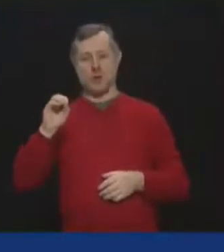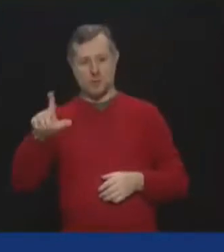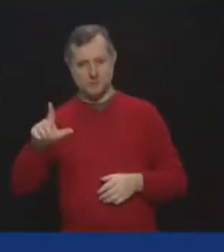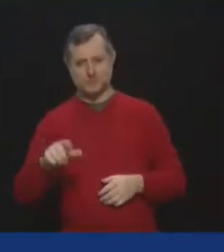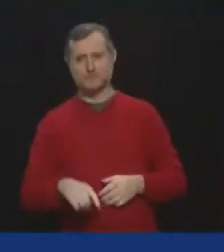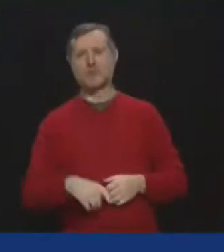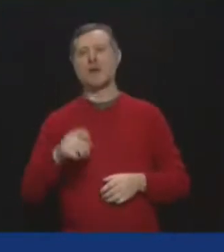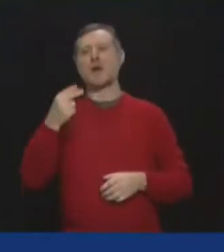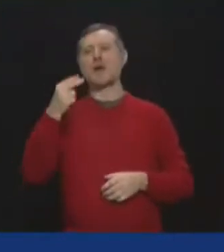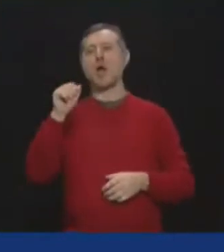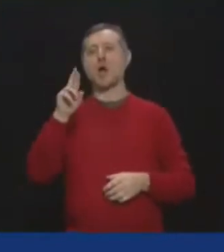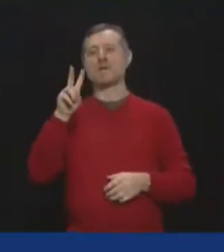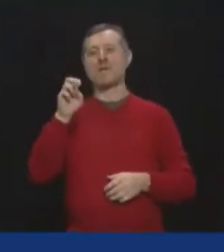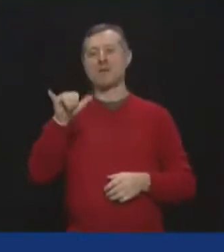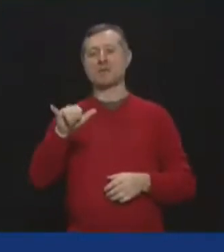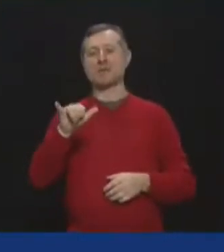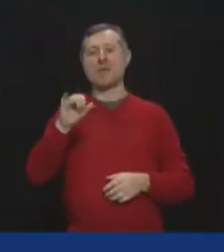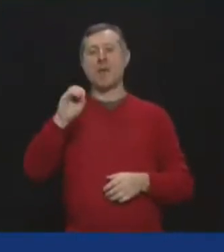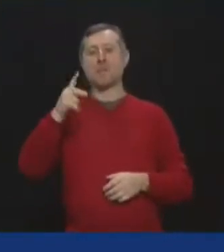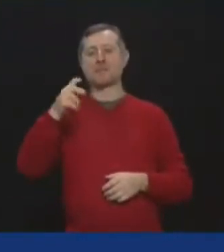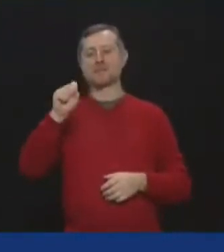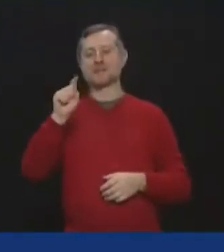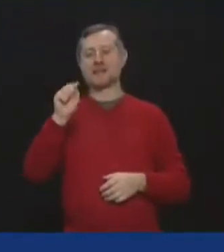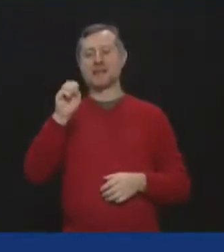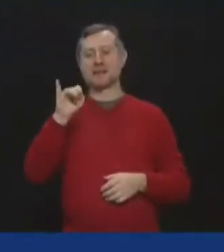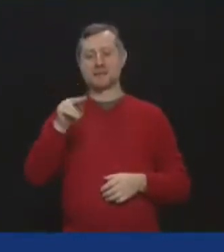Epstein, you too. These are Assemblymember